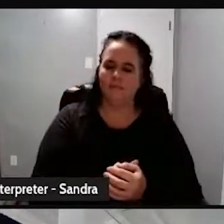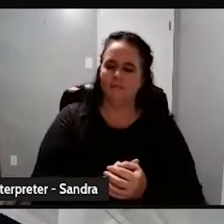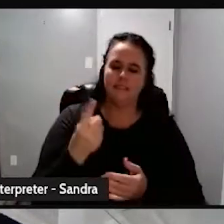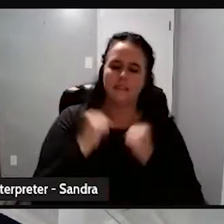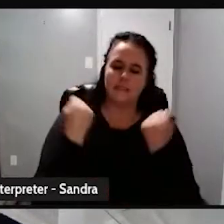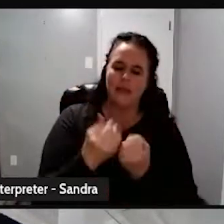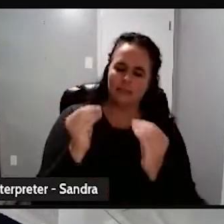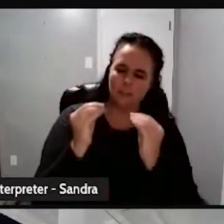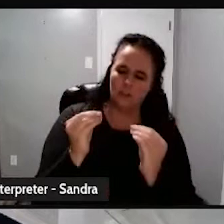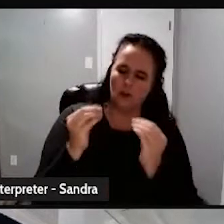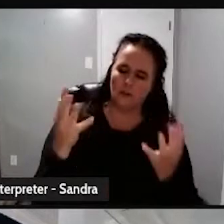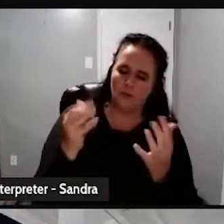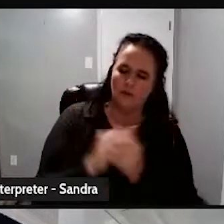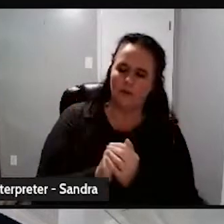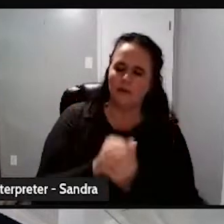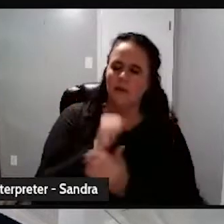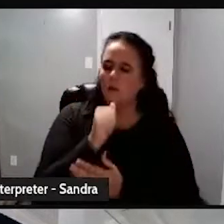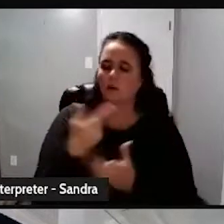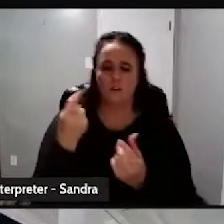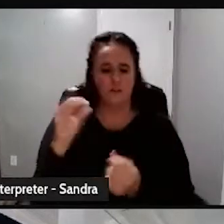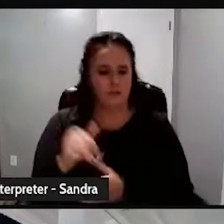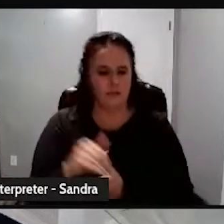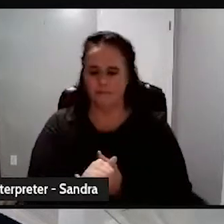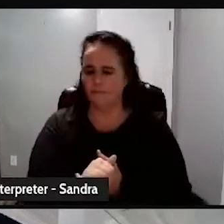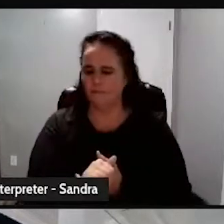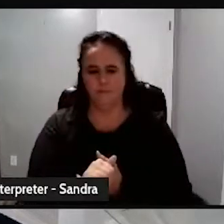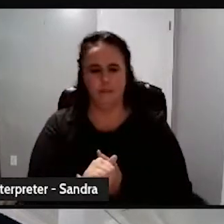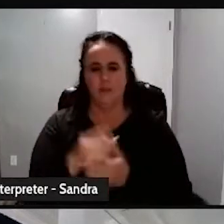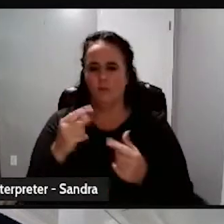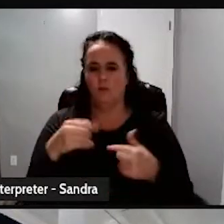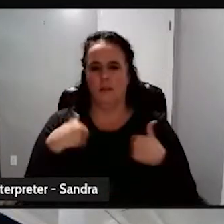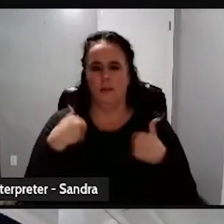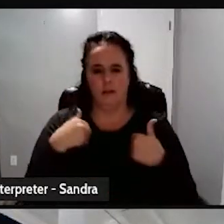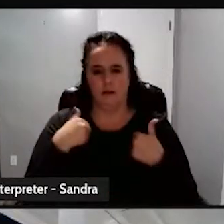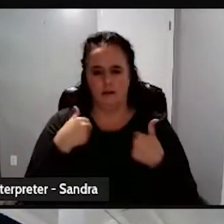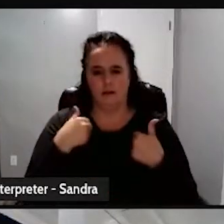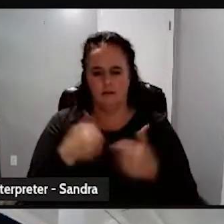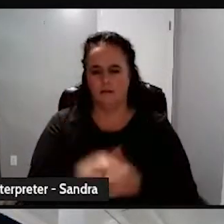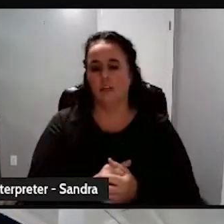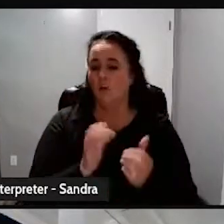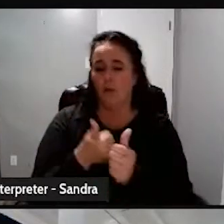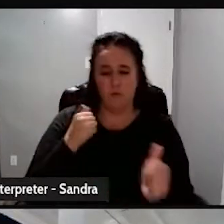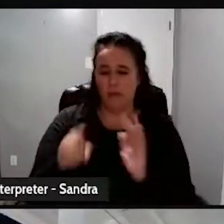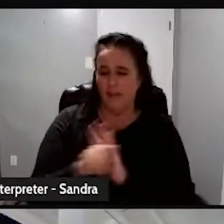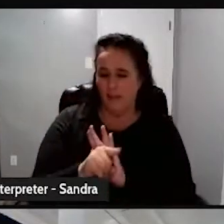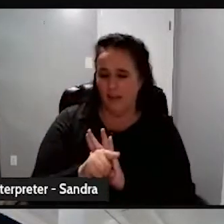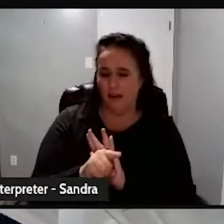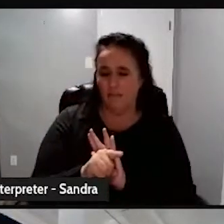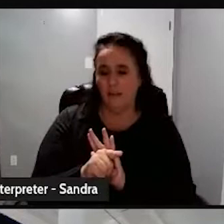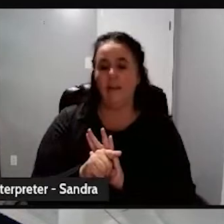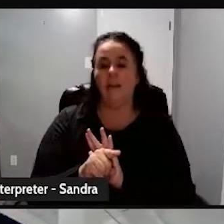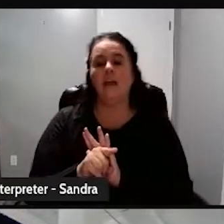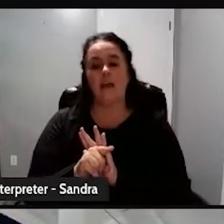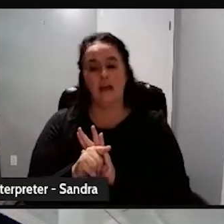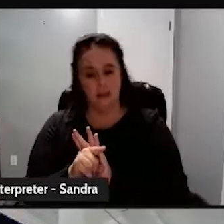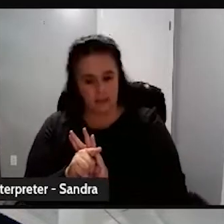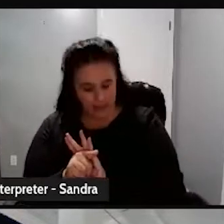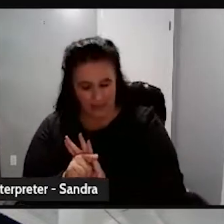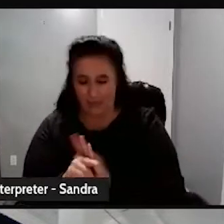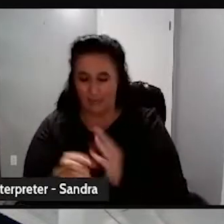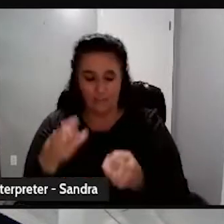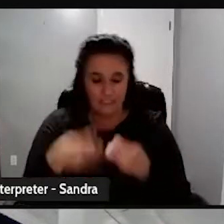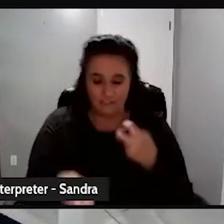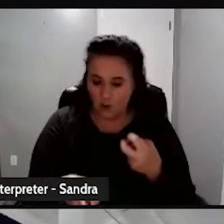us not to do at an early age. We avoid the negative and we gloss over the hard parts,